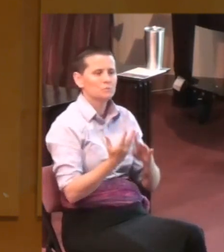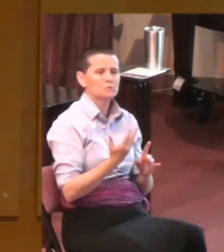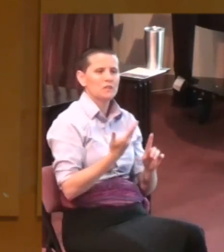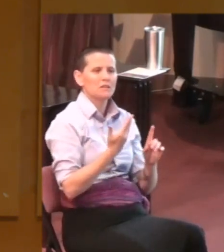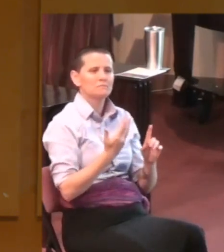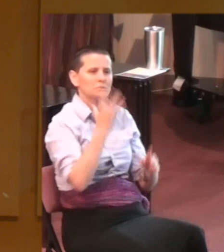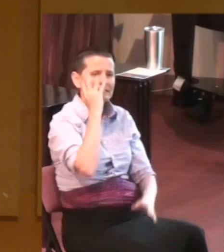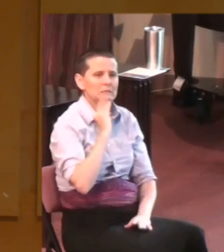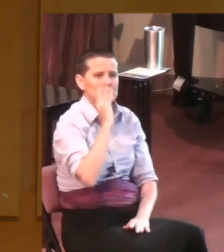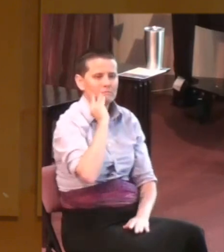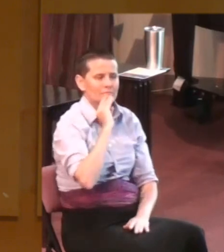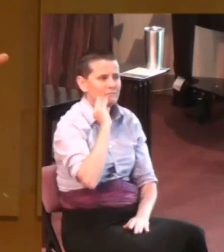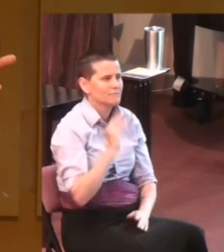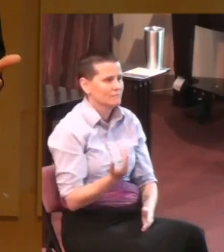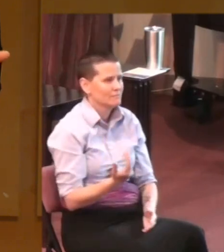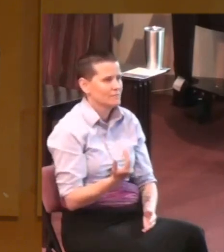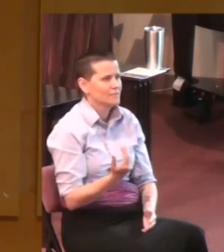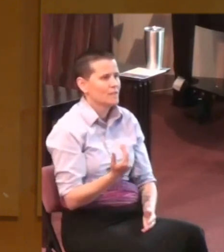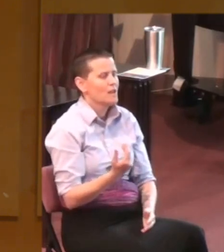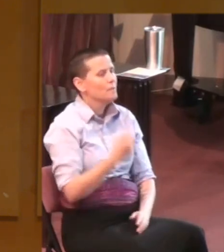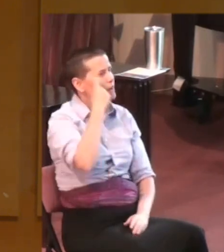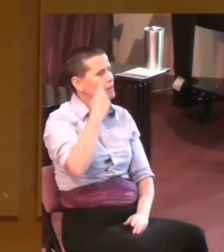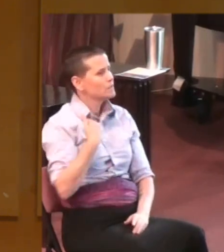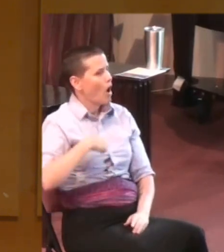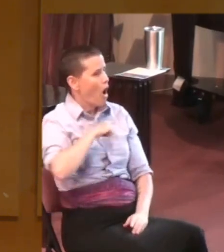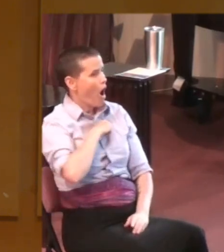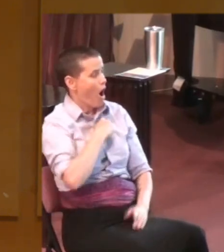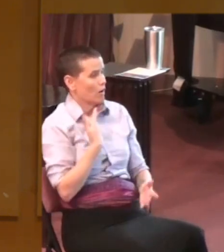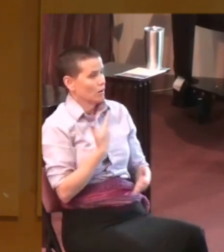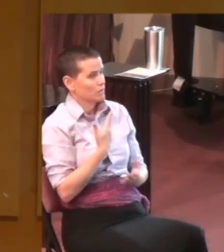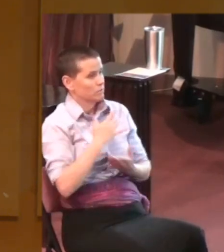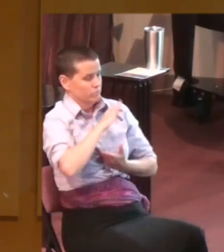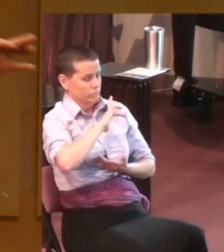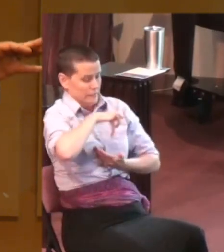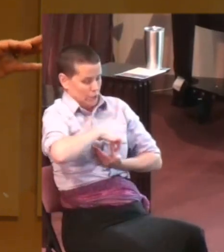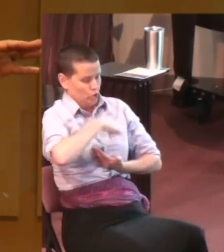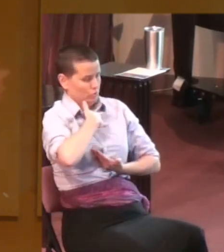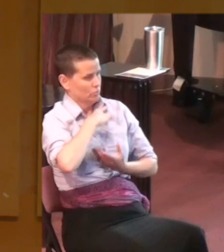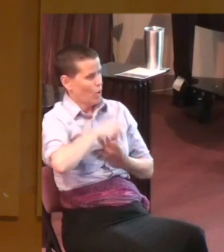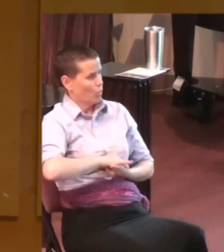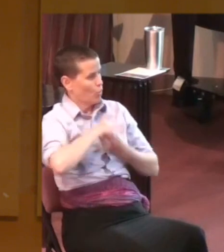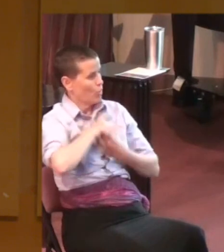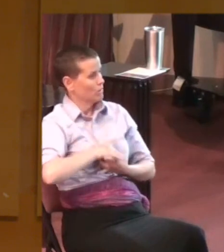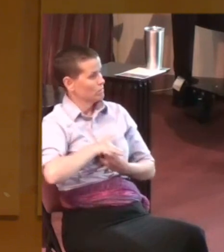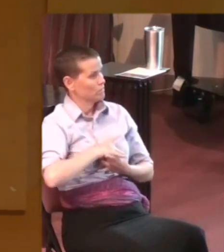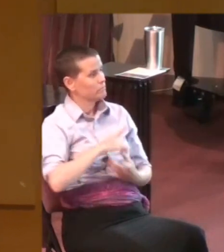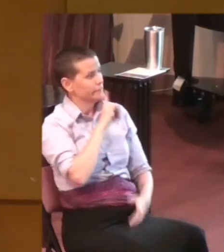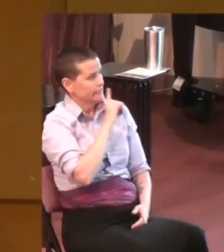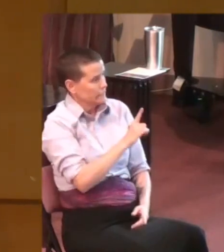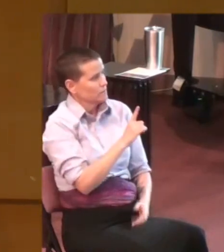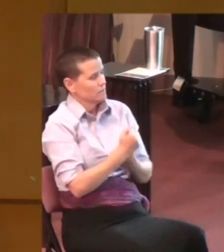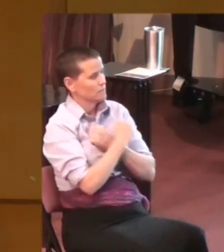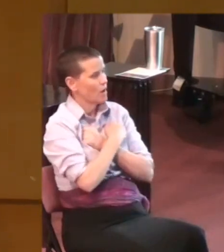being. Already is love and peace. We just have to make space for it by displacing